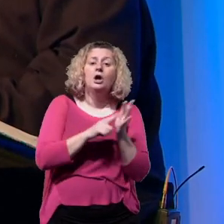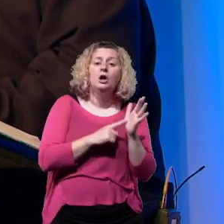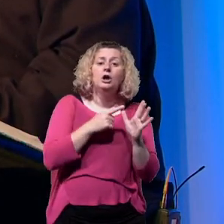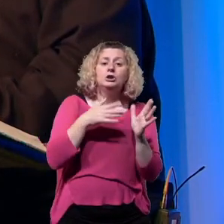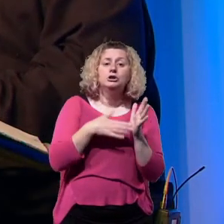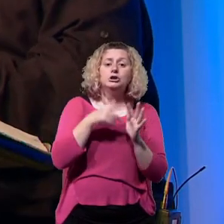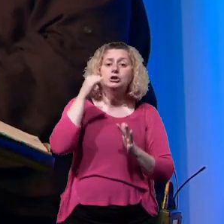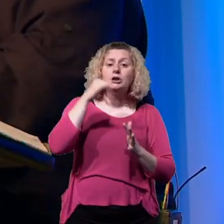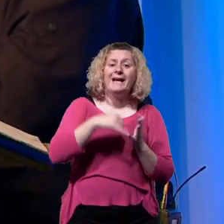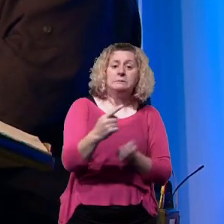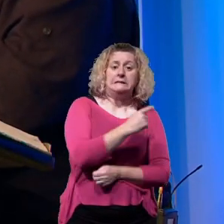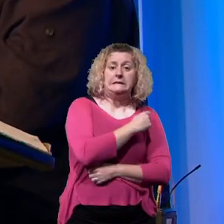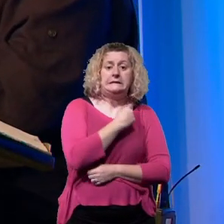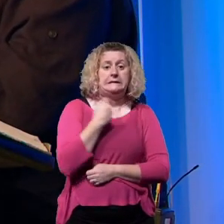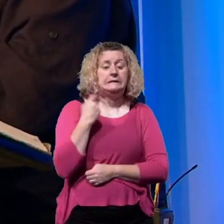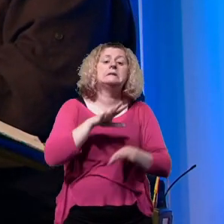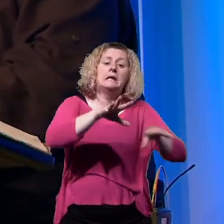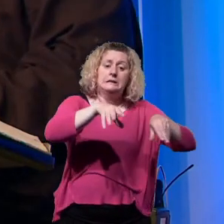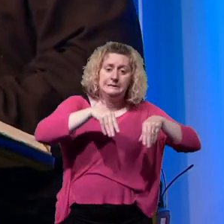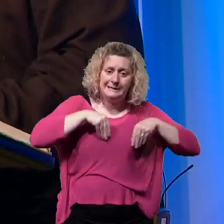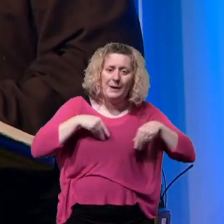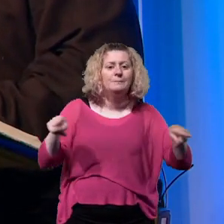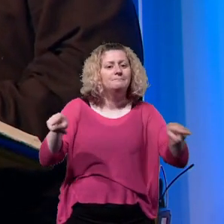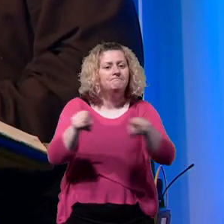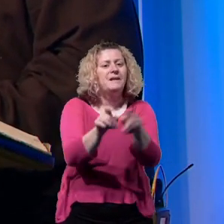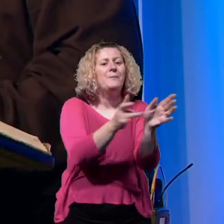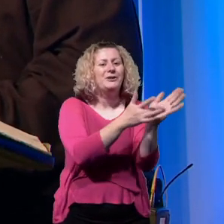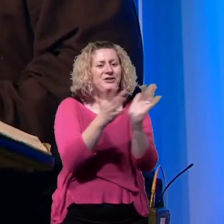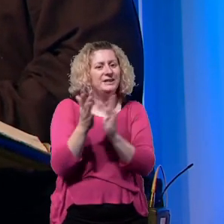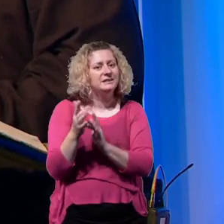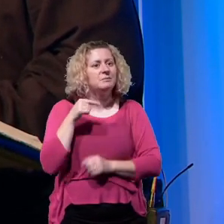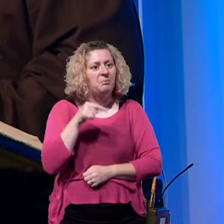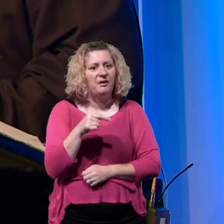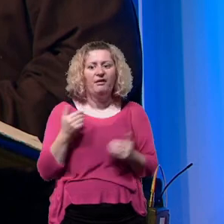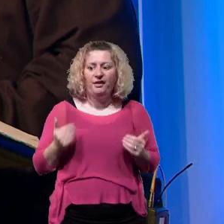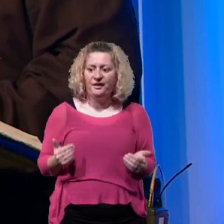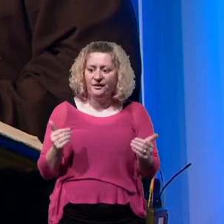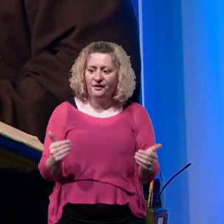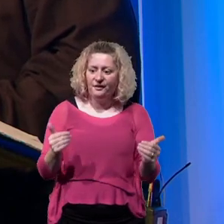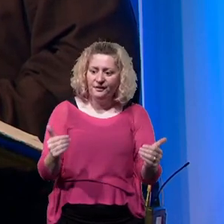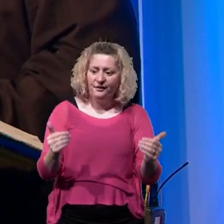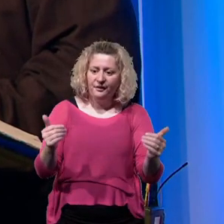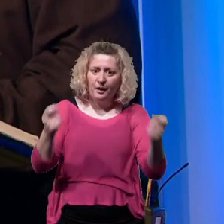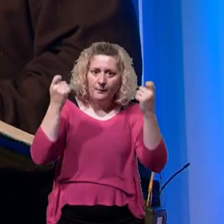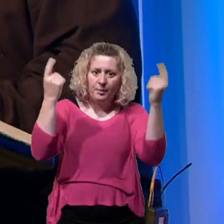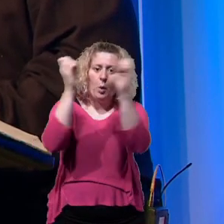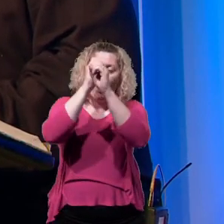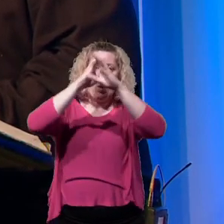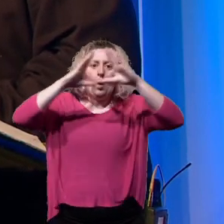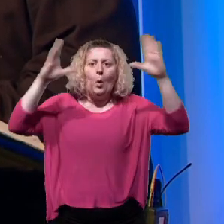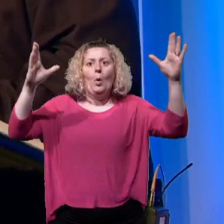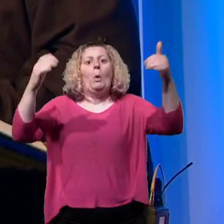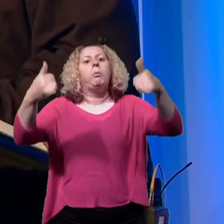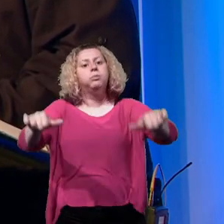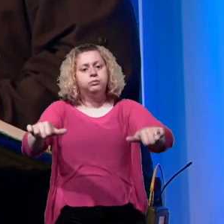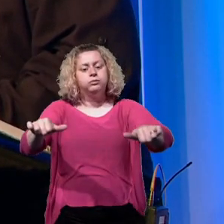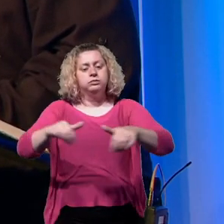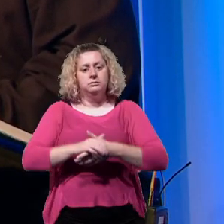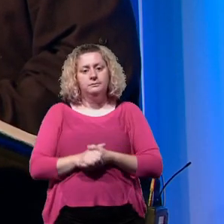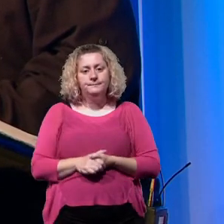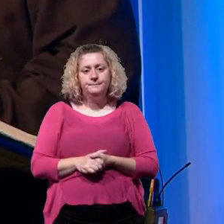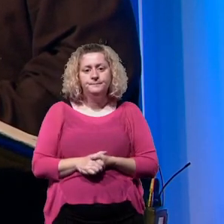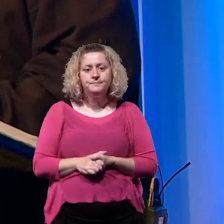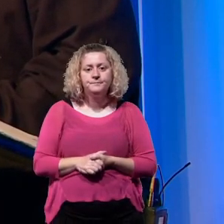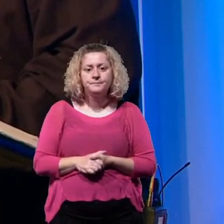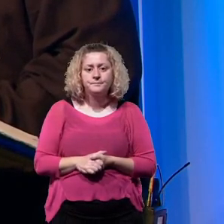time. And both were called to suffer. They couldn't enjoy a quiet life surrounded by possessions and